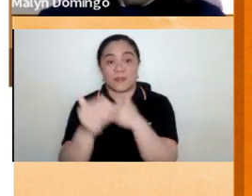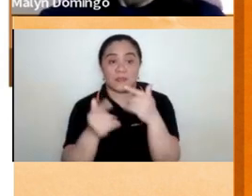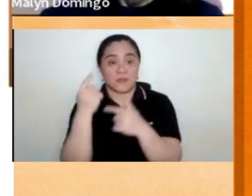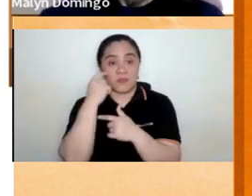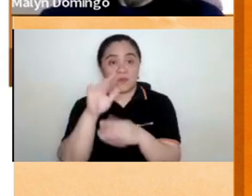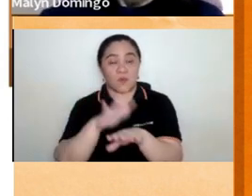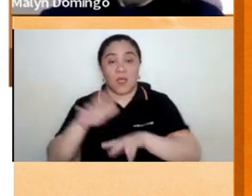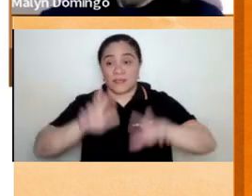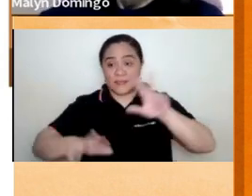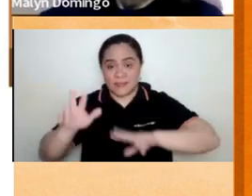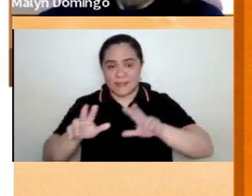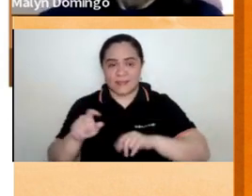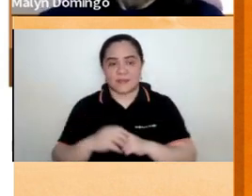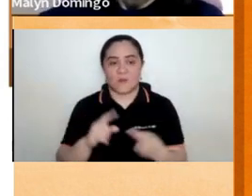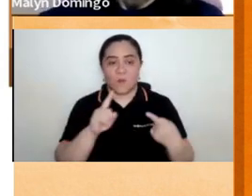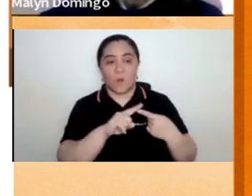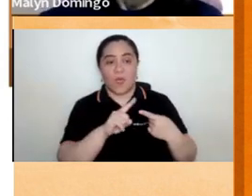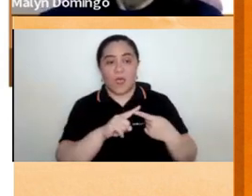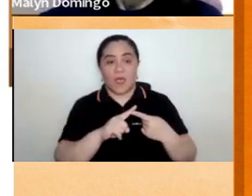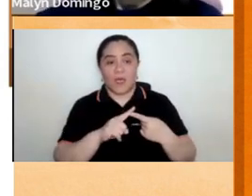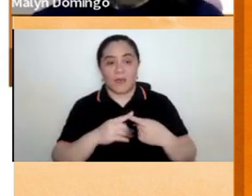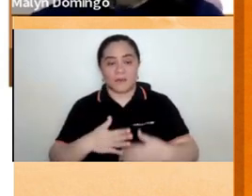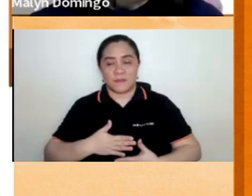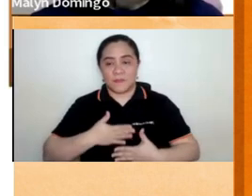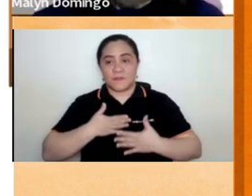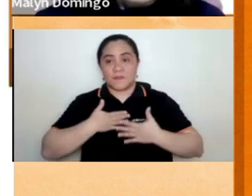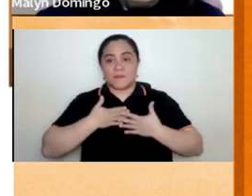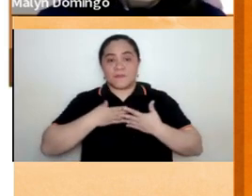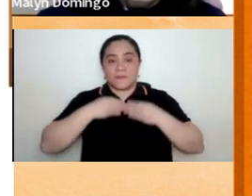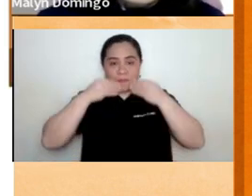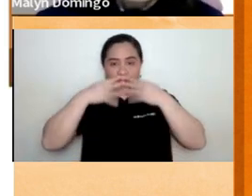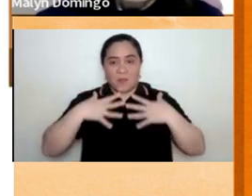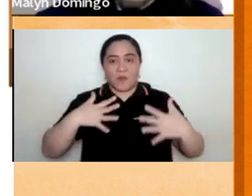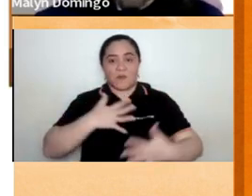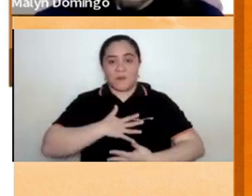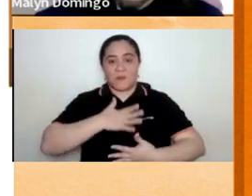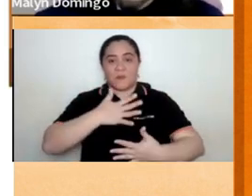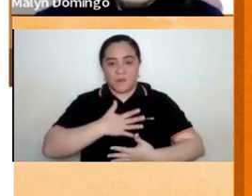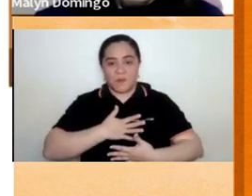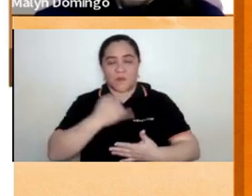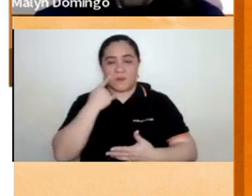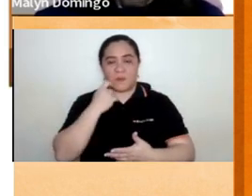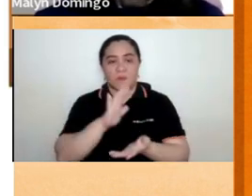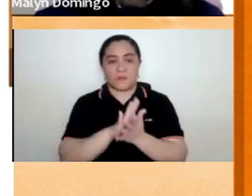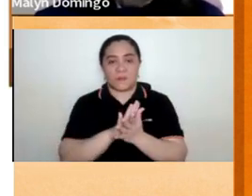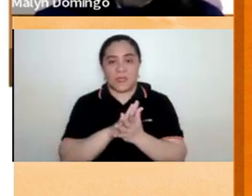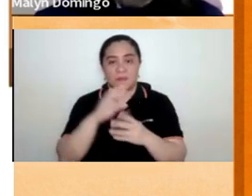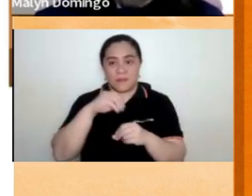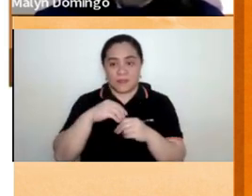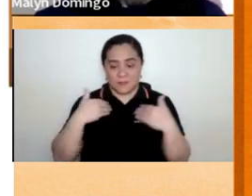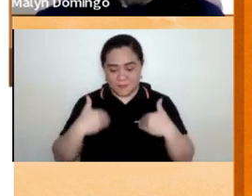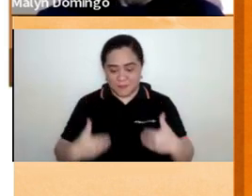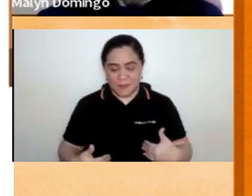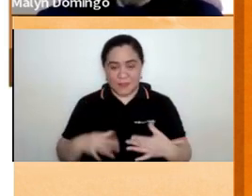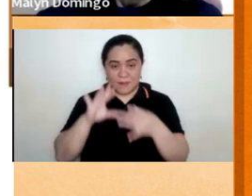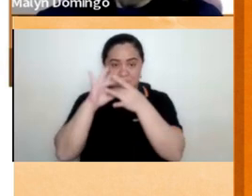which activates the parasympathetic nervous system, the rest and digest system.